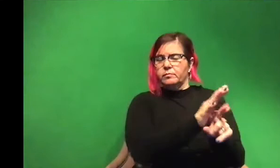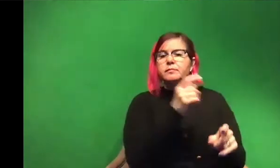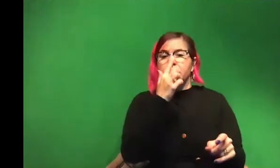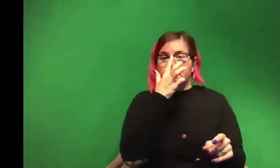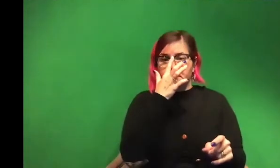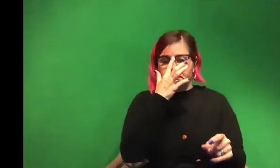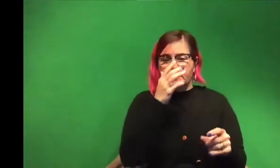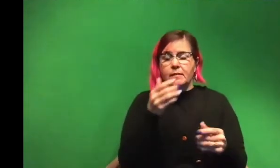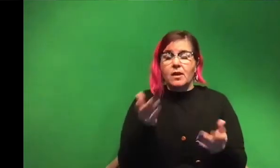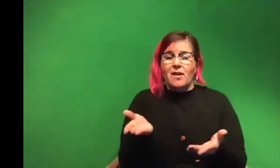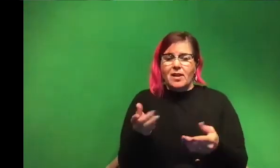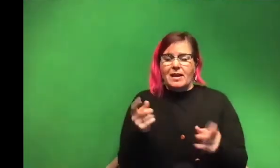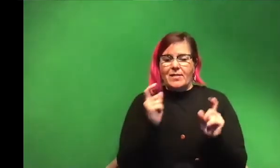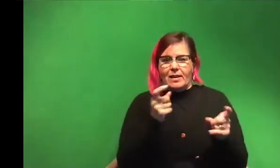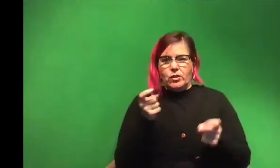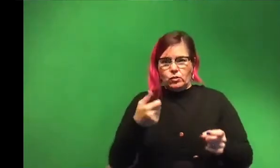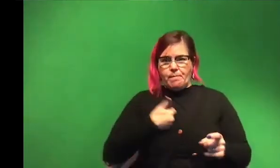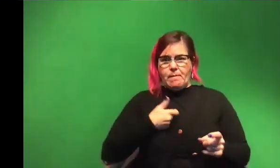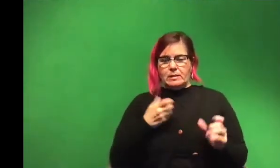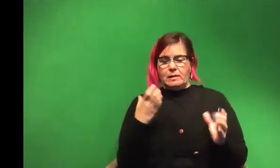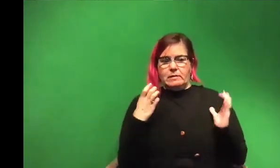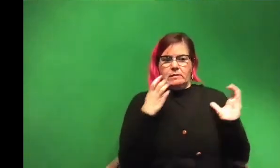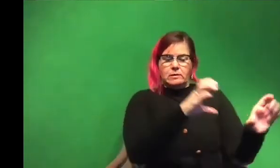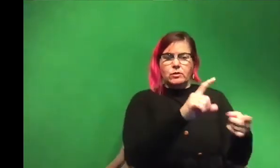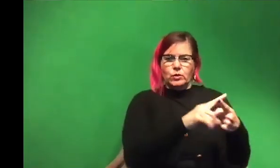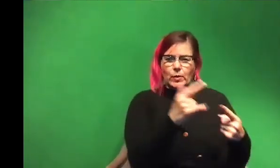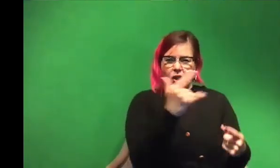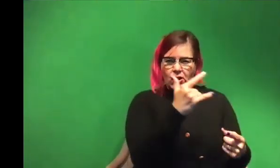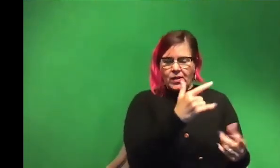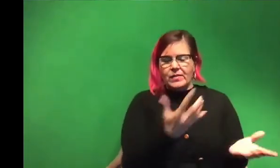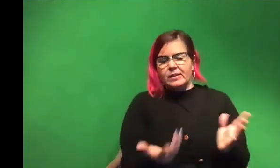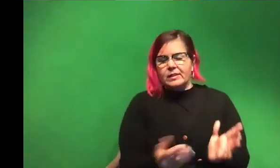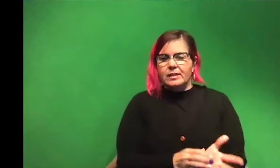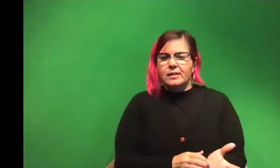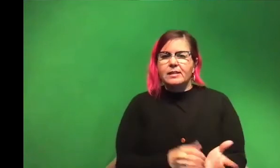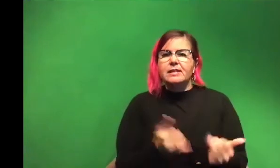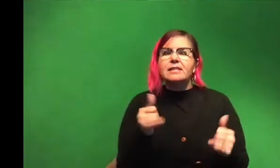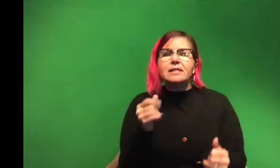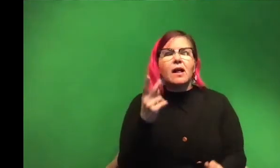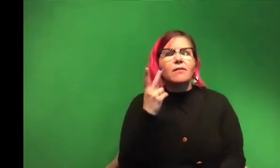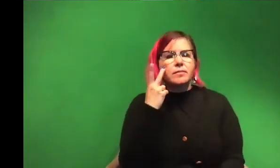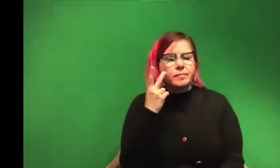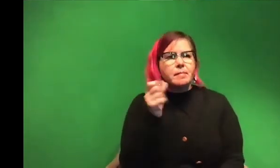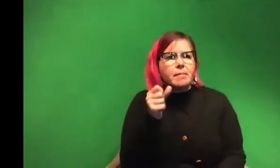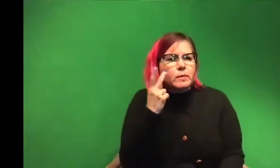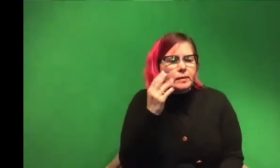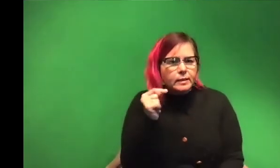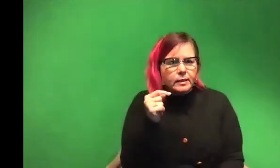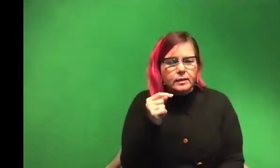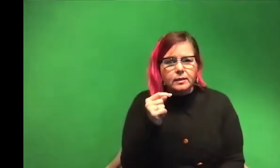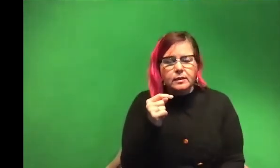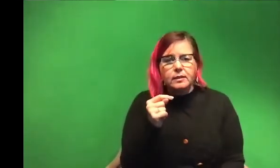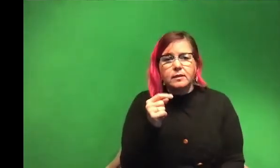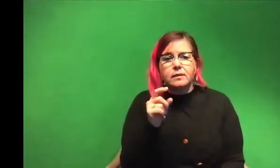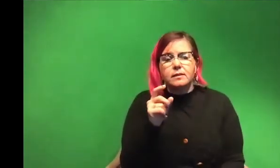like hand over control from ourselves to the aircraft. So we still have to keep eyes on, keep the drone